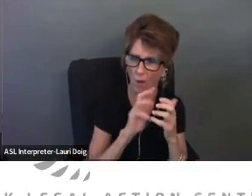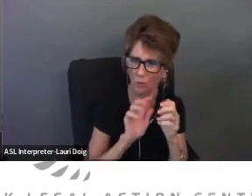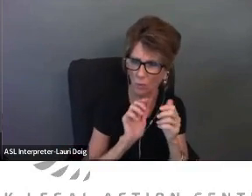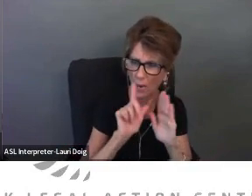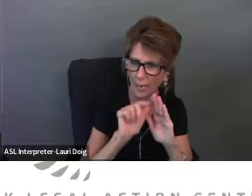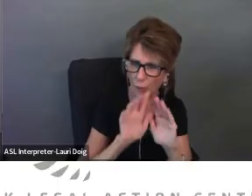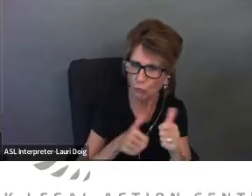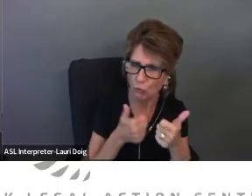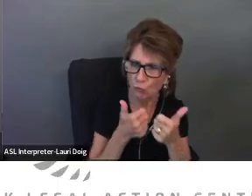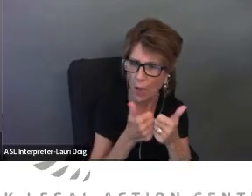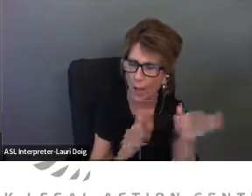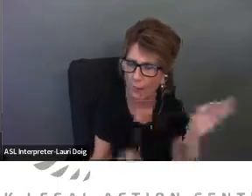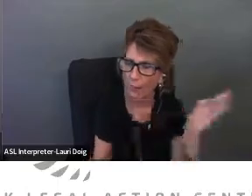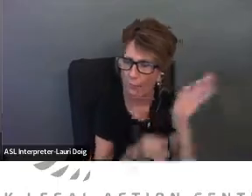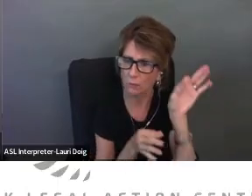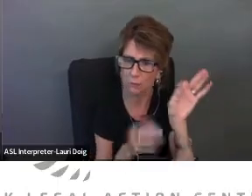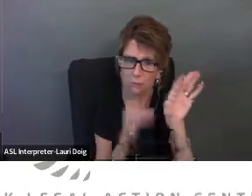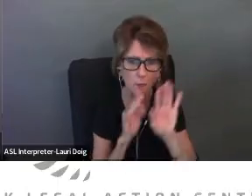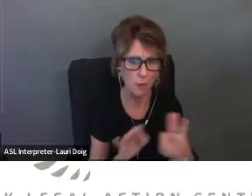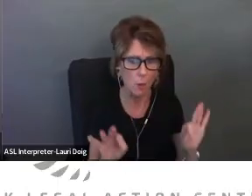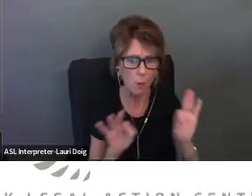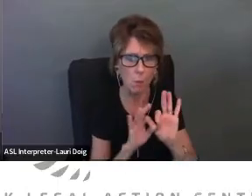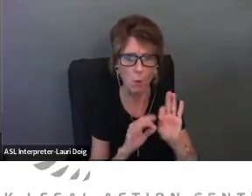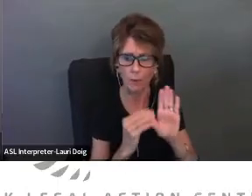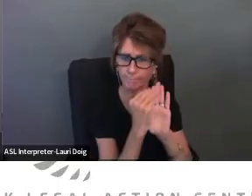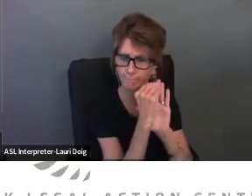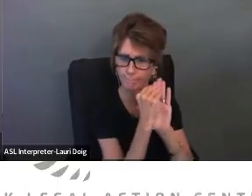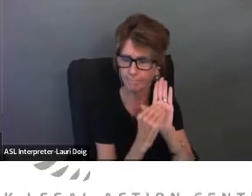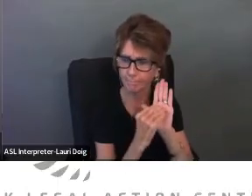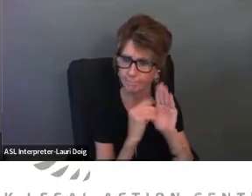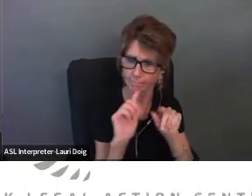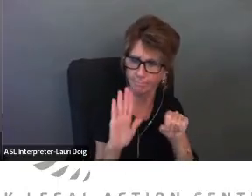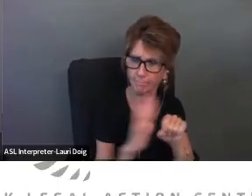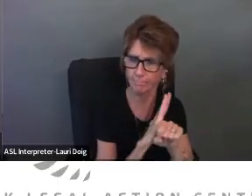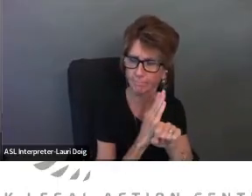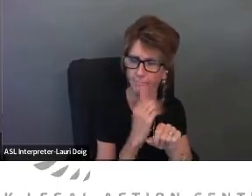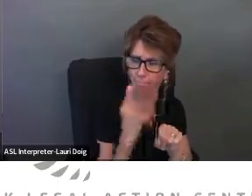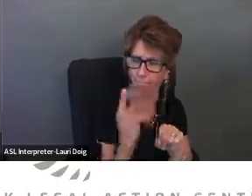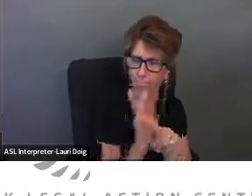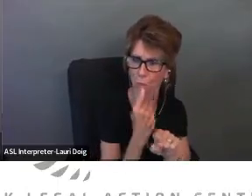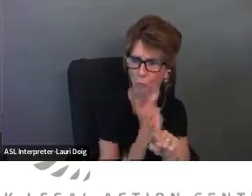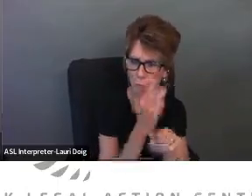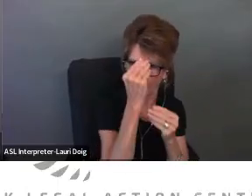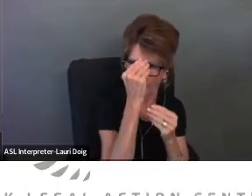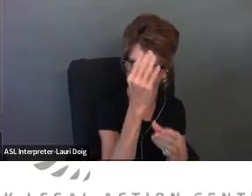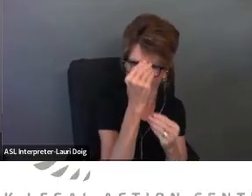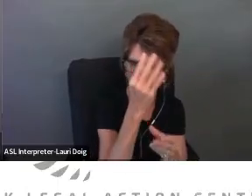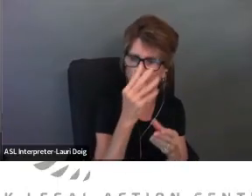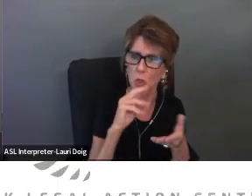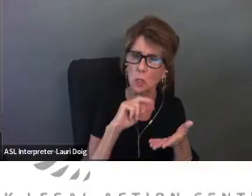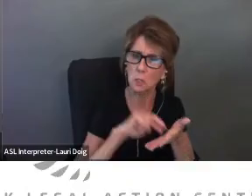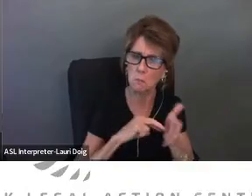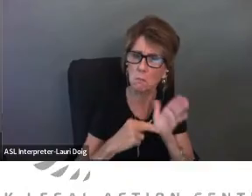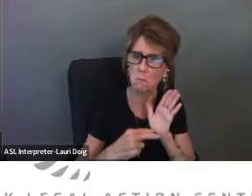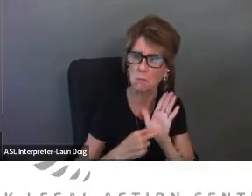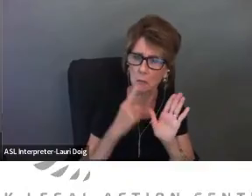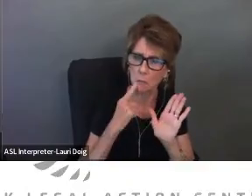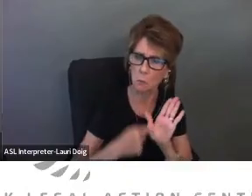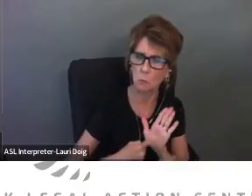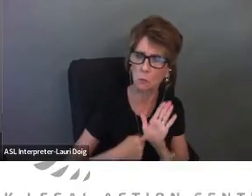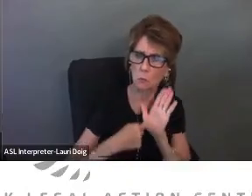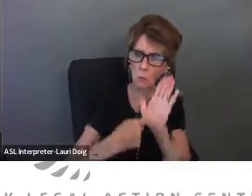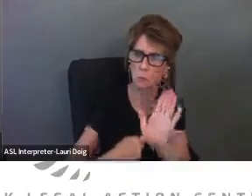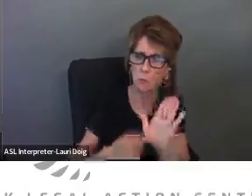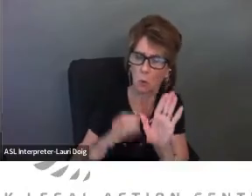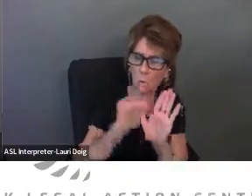on, you want to make sure that you had given sufficient information that would have compelled your landlord or